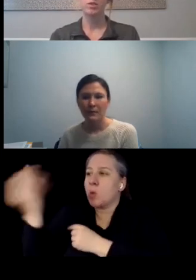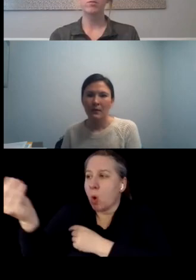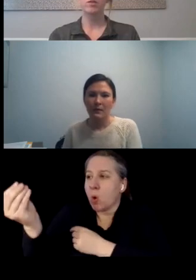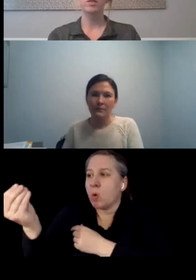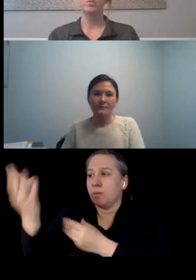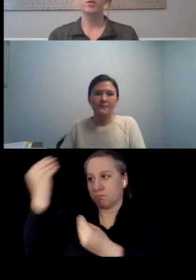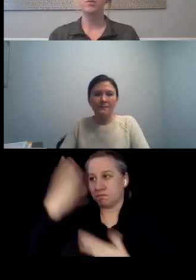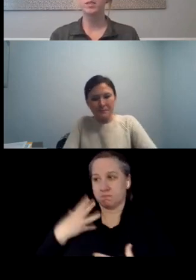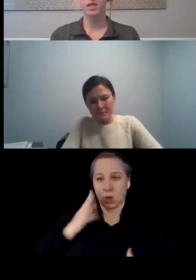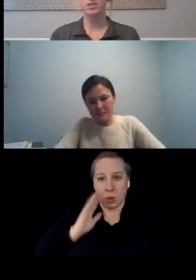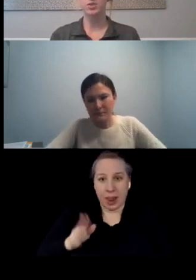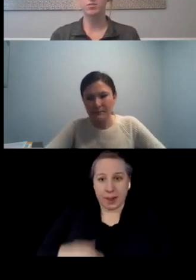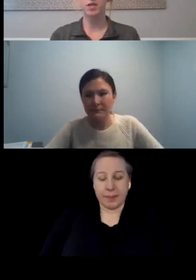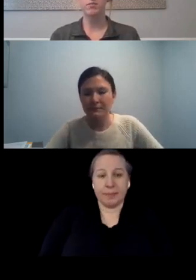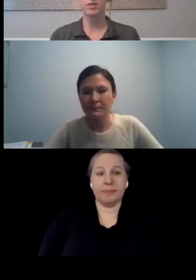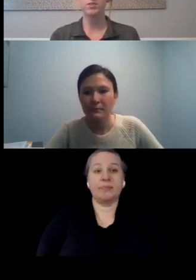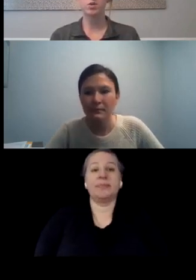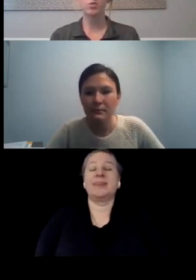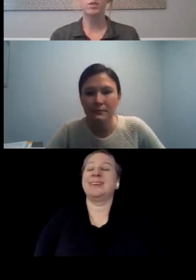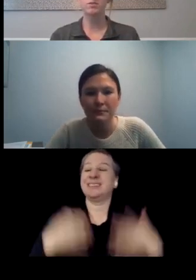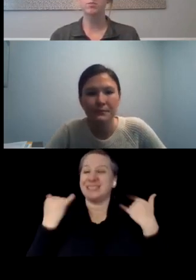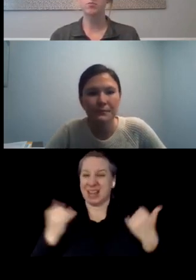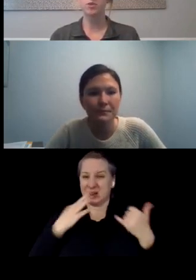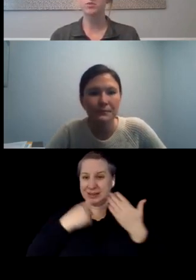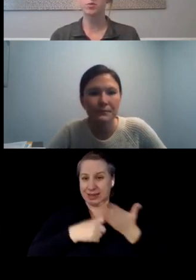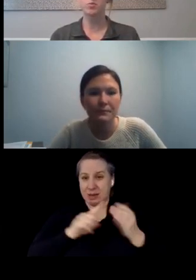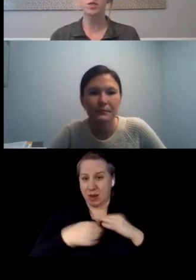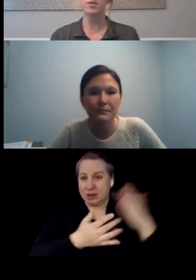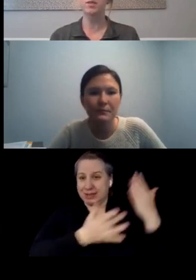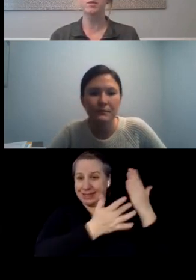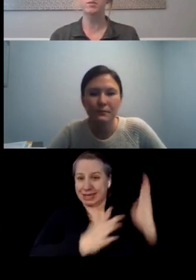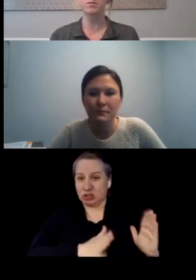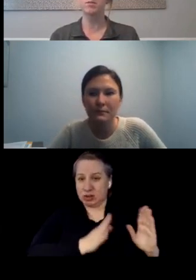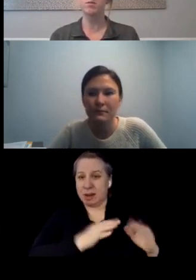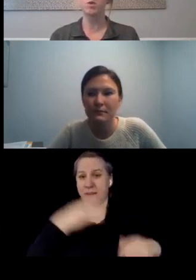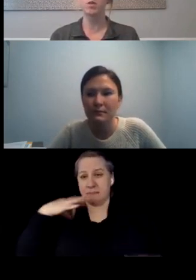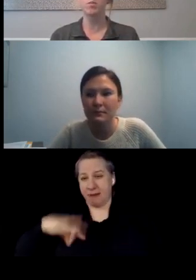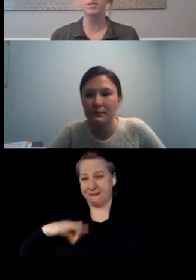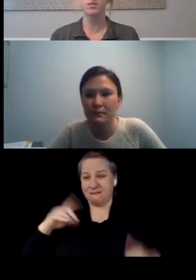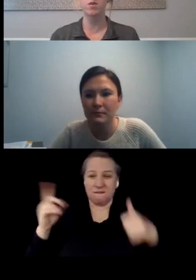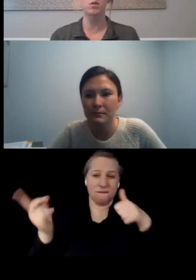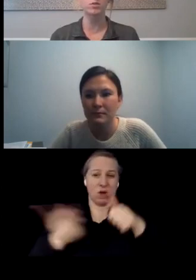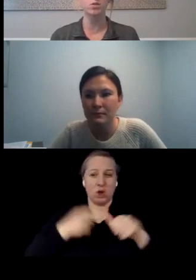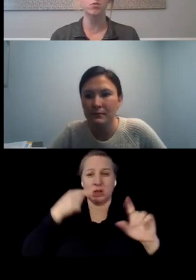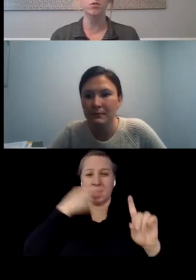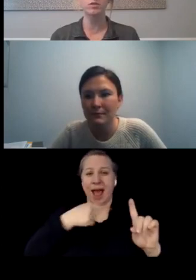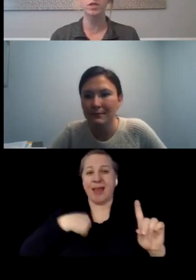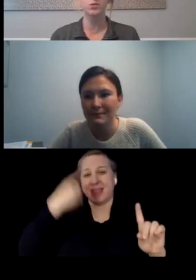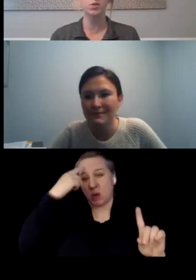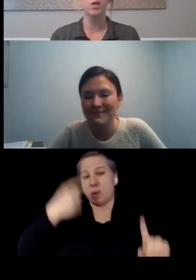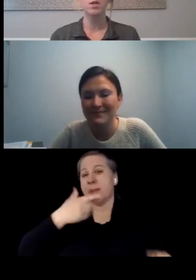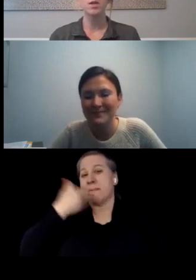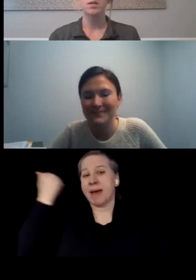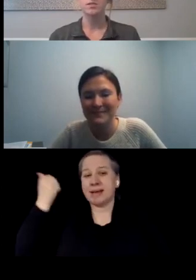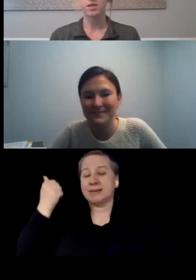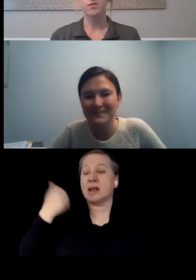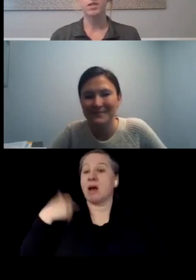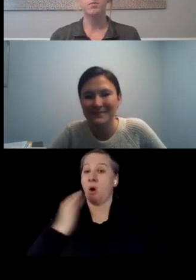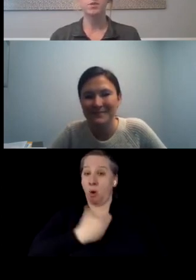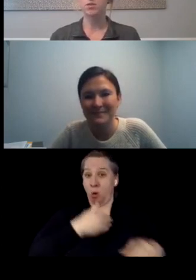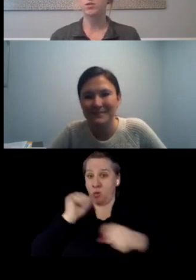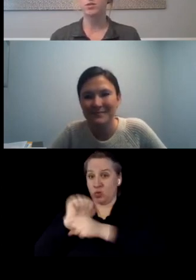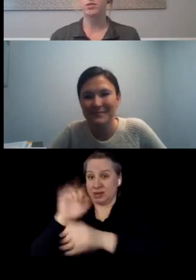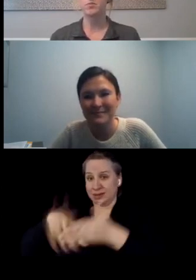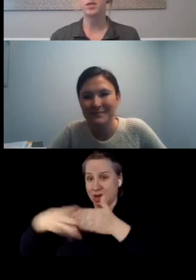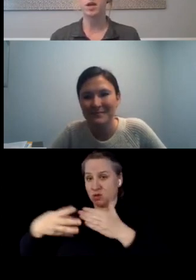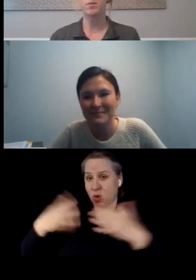So going over a little bit of the technician benefits. So this first bullet point I think is one of the best of all. So our work schedule is 7